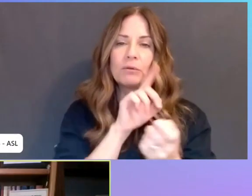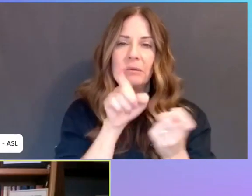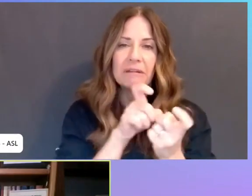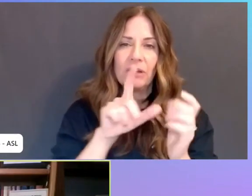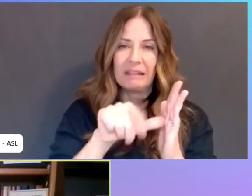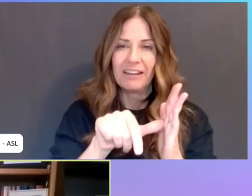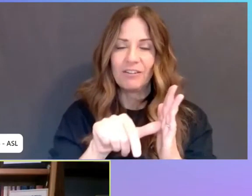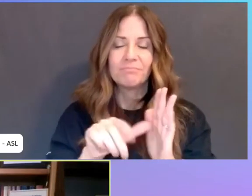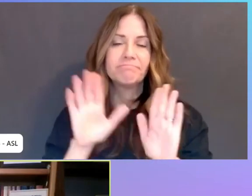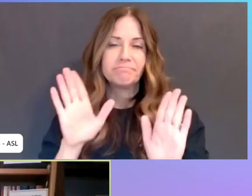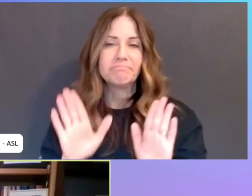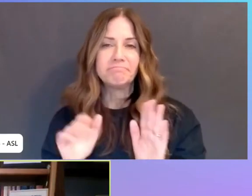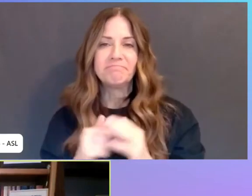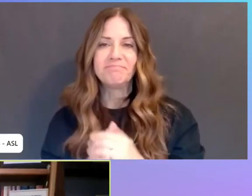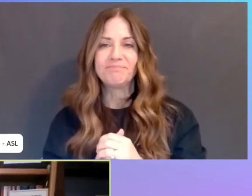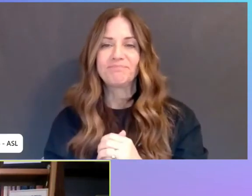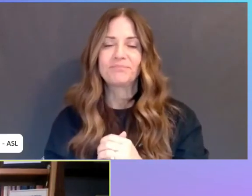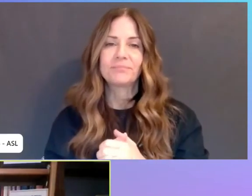on.